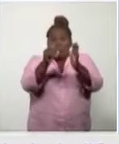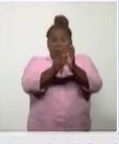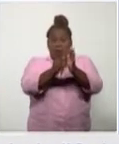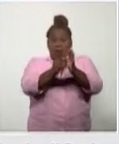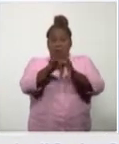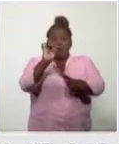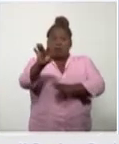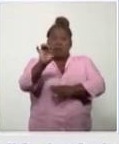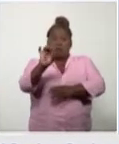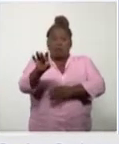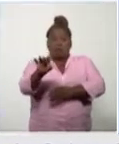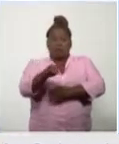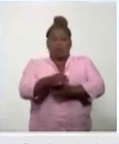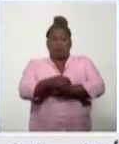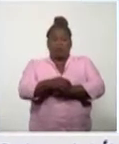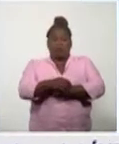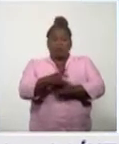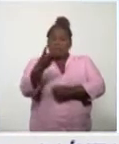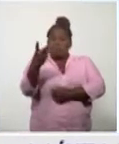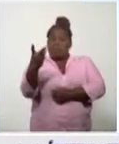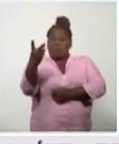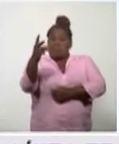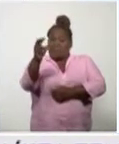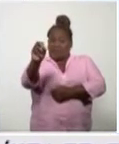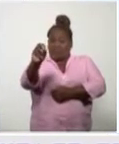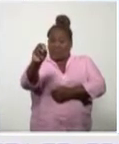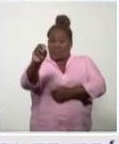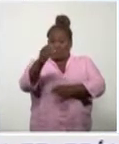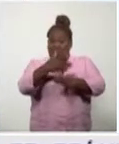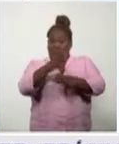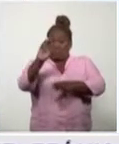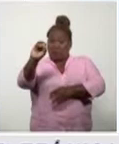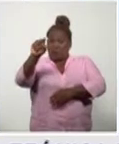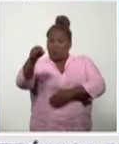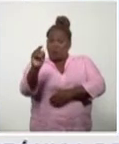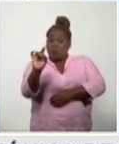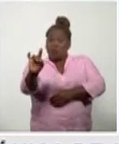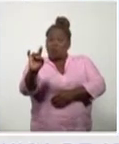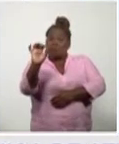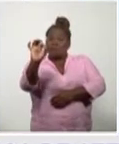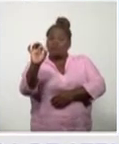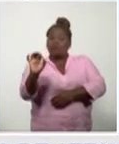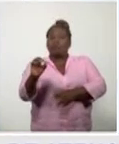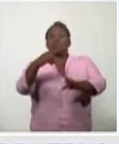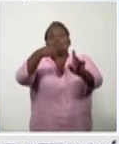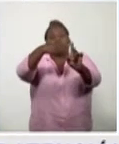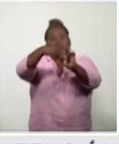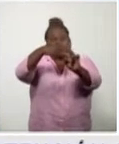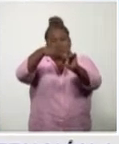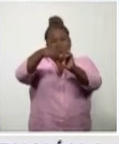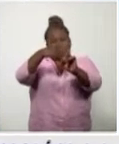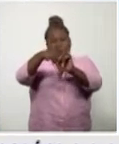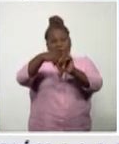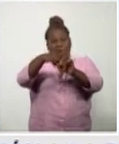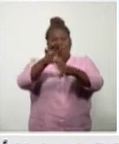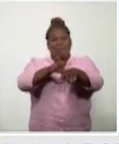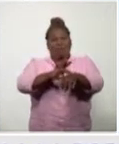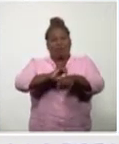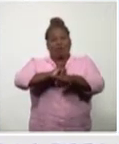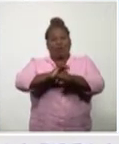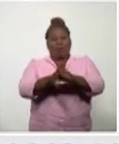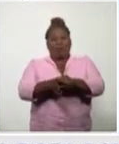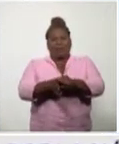of the study of these 2015 samples, 20, that is 0.9%, tested positive